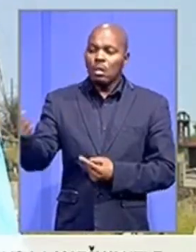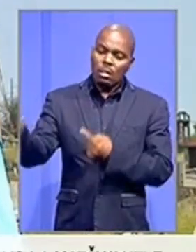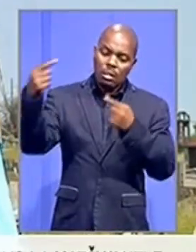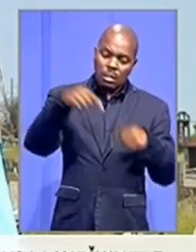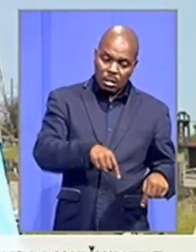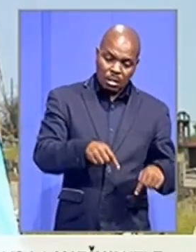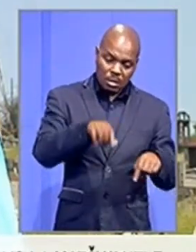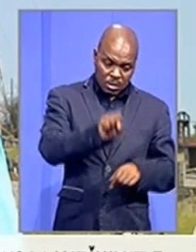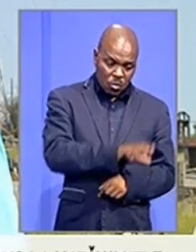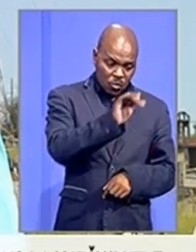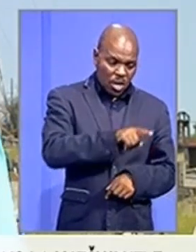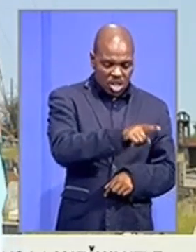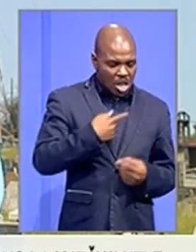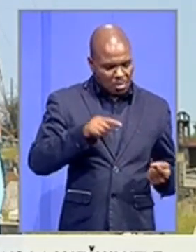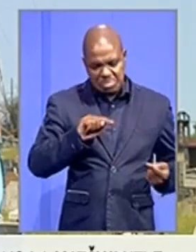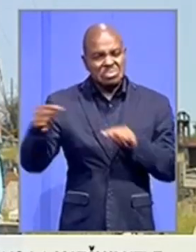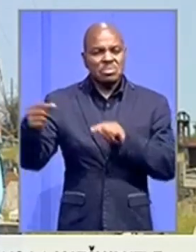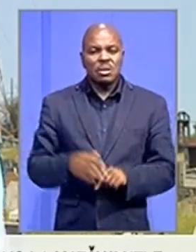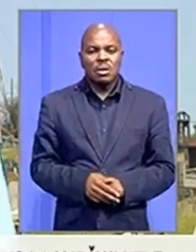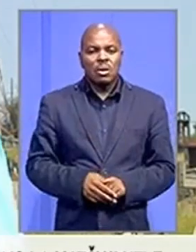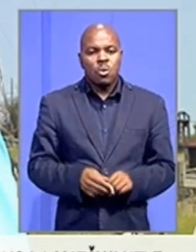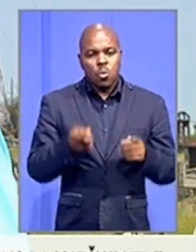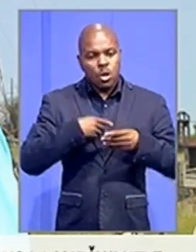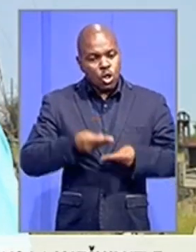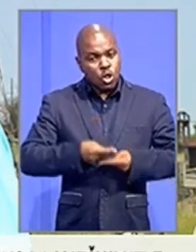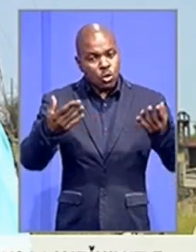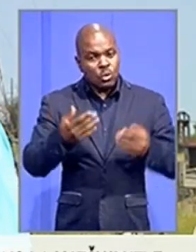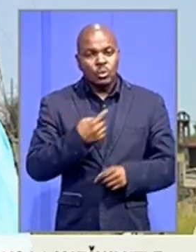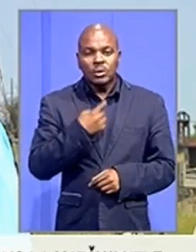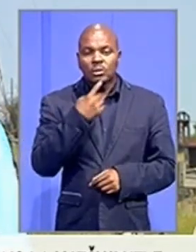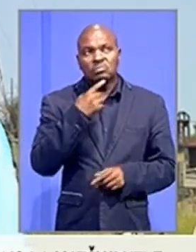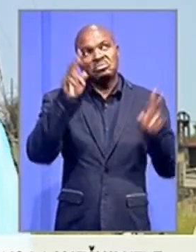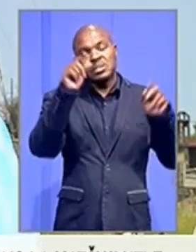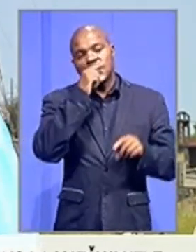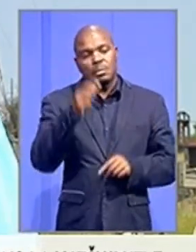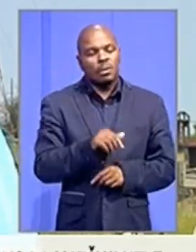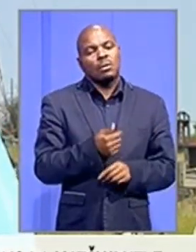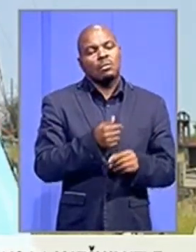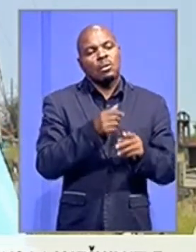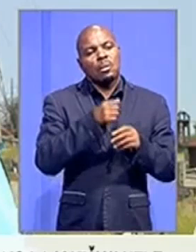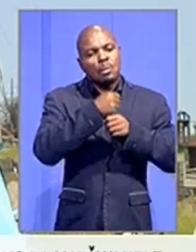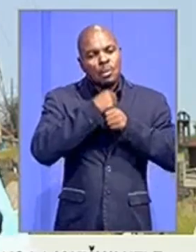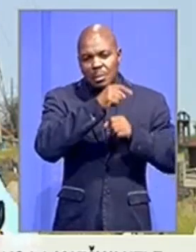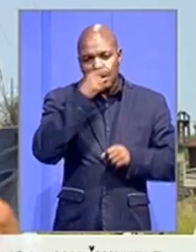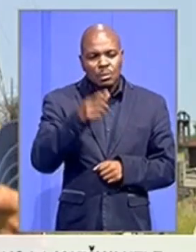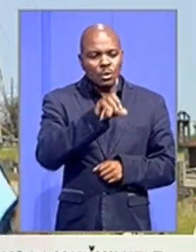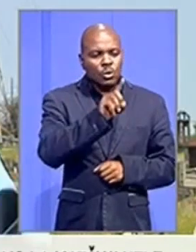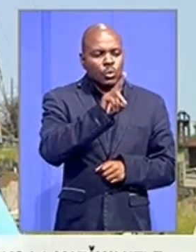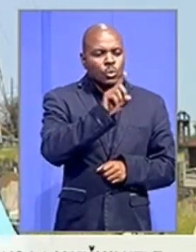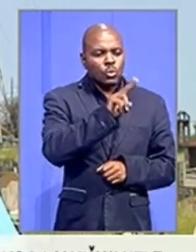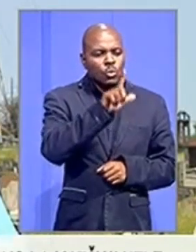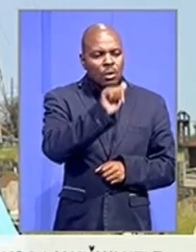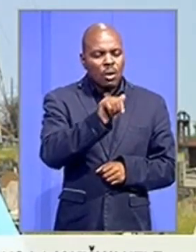Africa. We launch what is called Operation Dudula and other initiatives to chase them